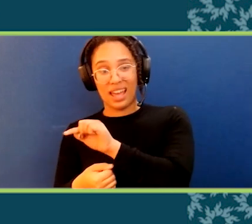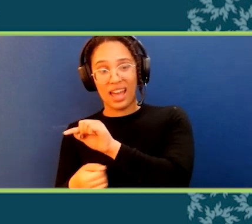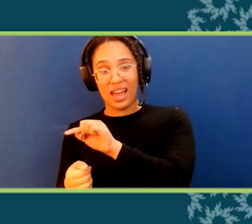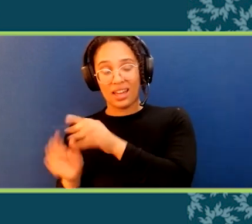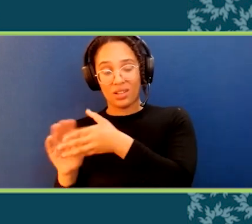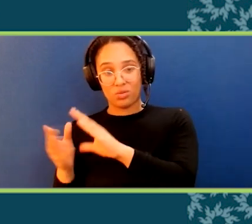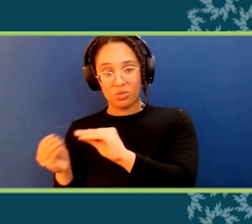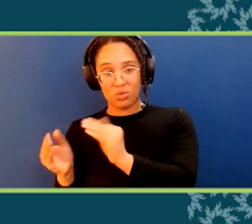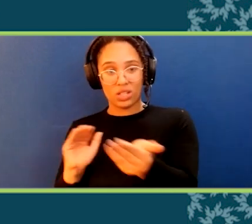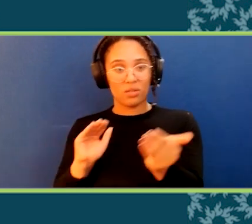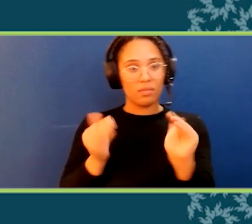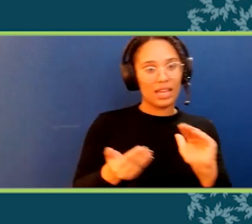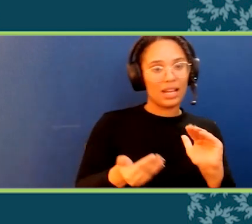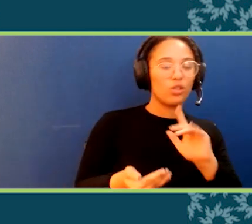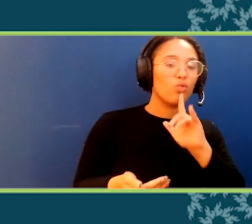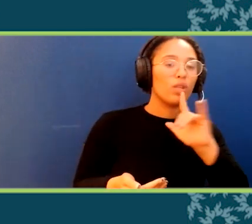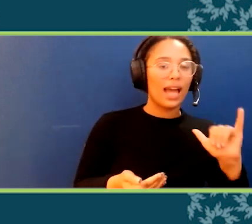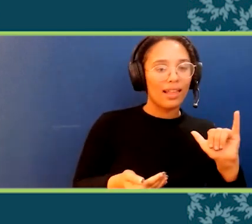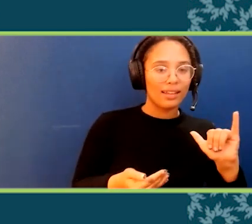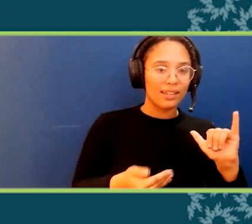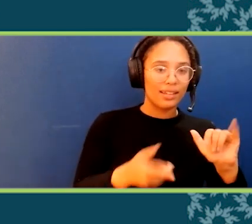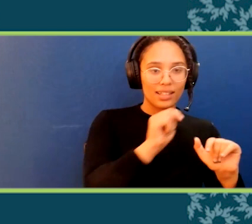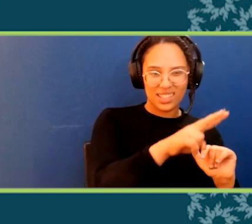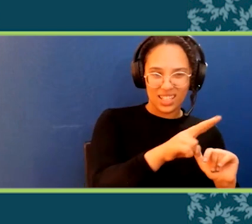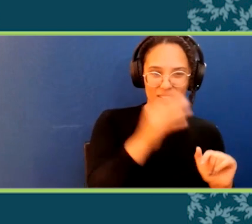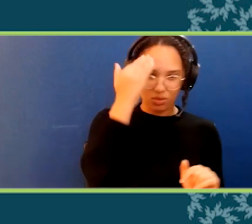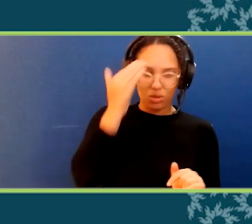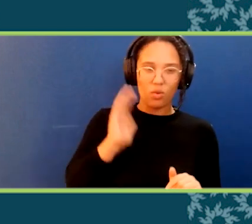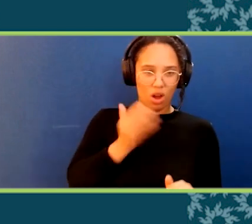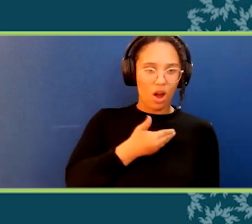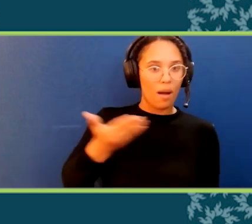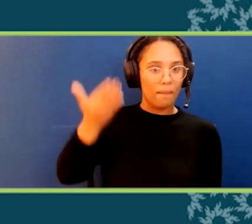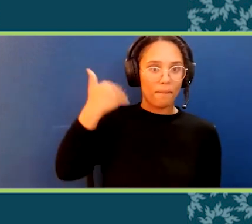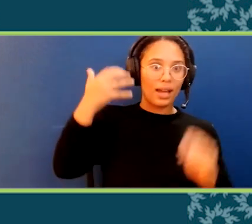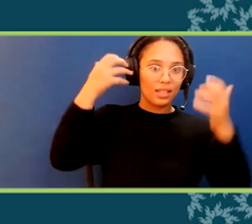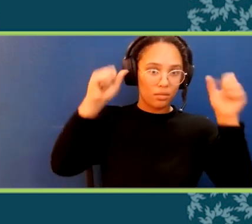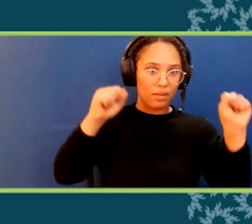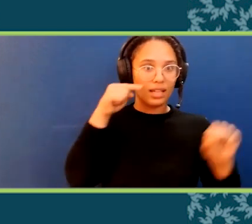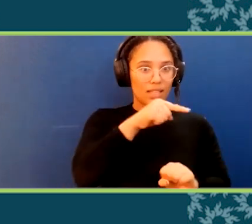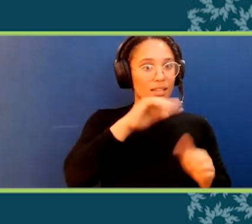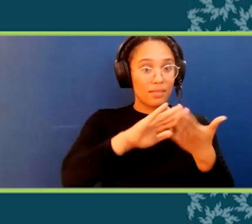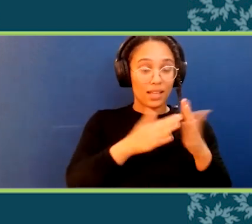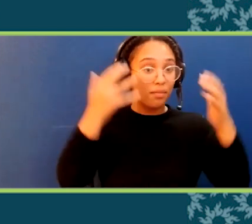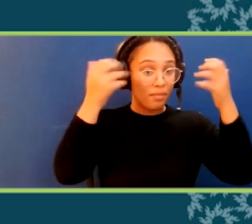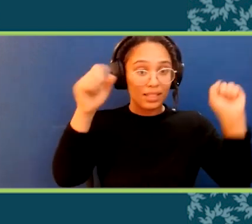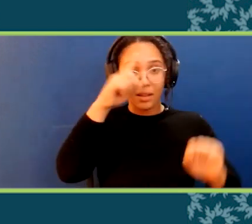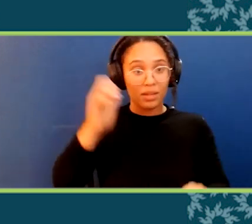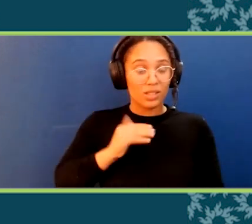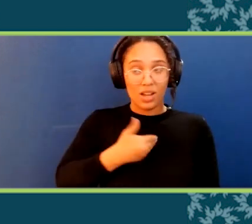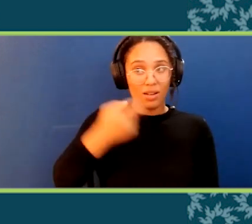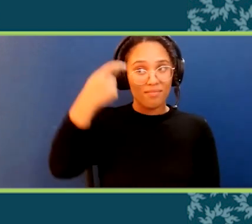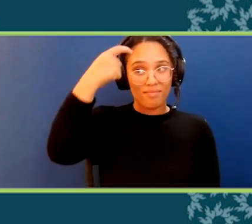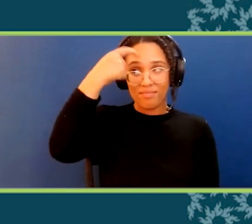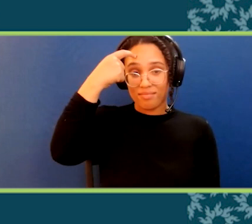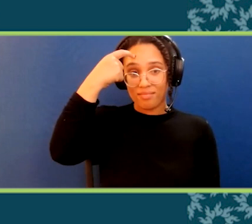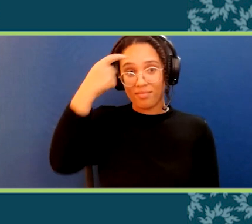or, our former president became president because the brain doesn't separate very well between